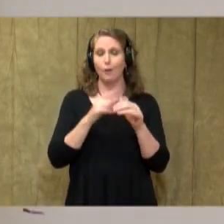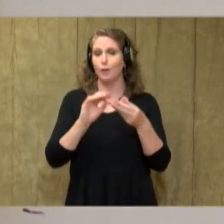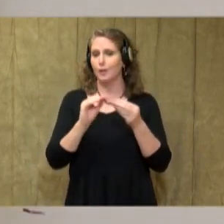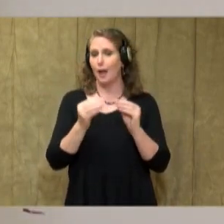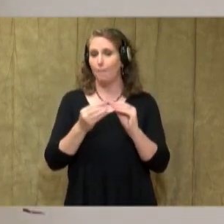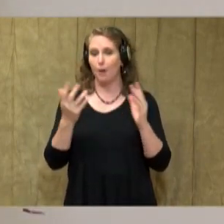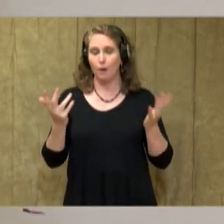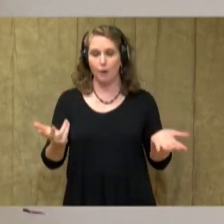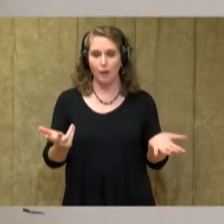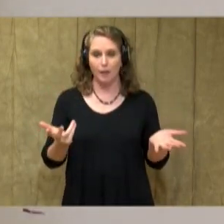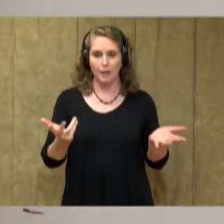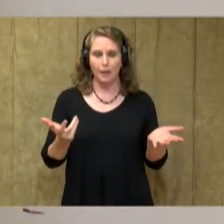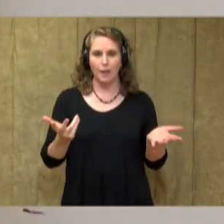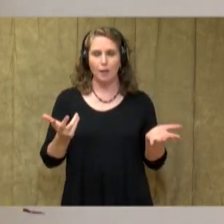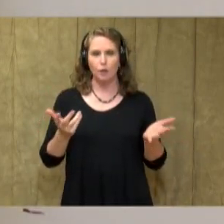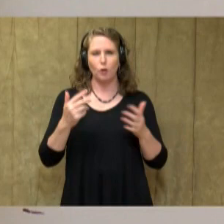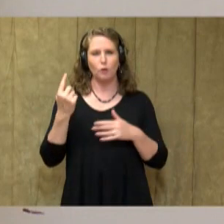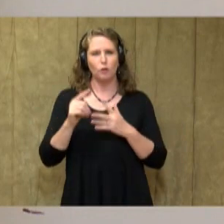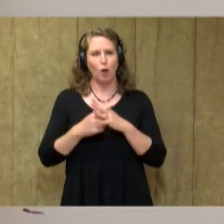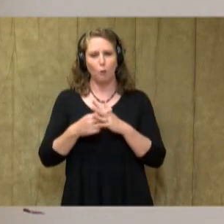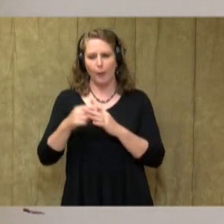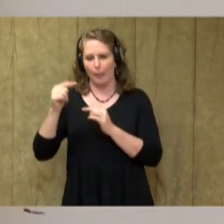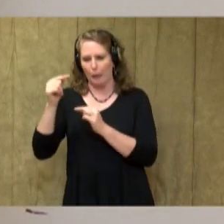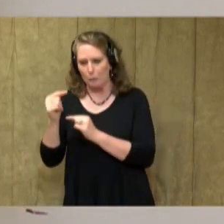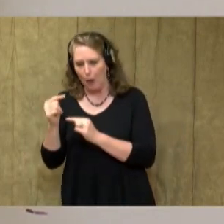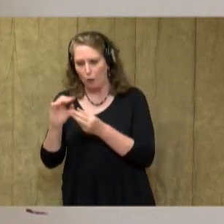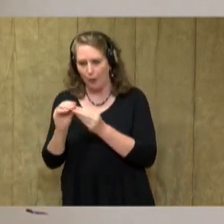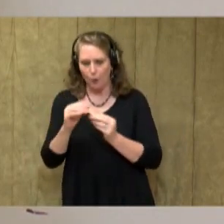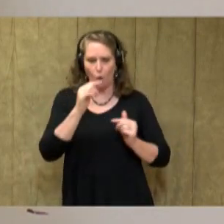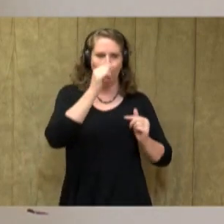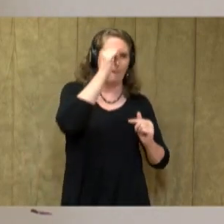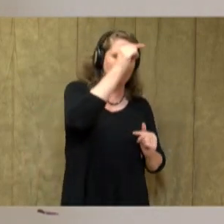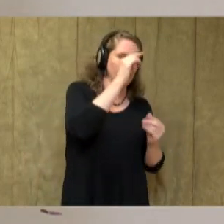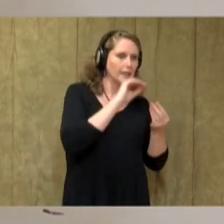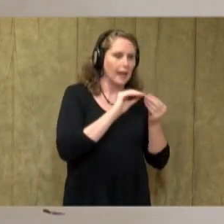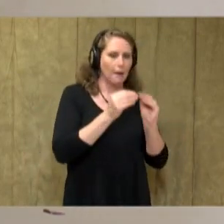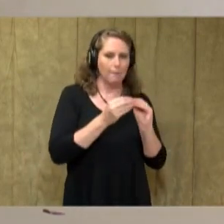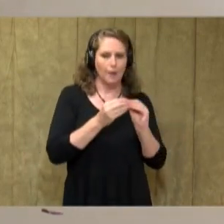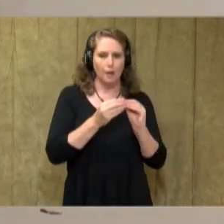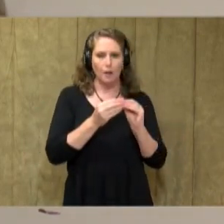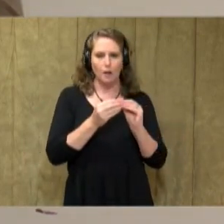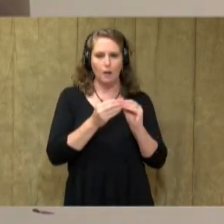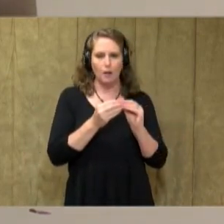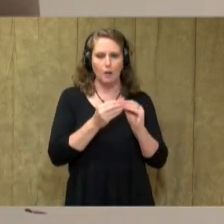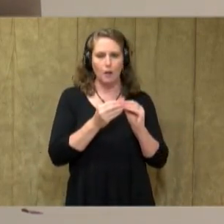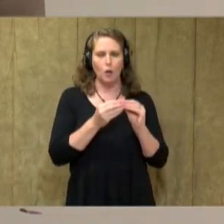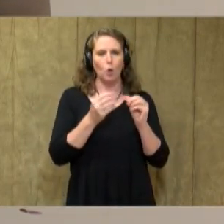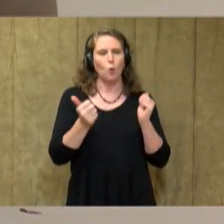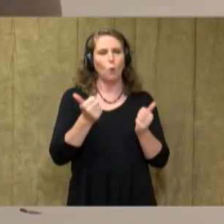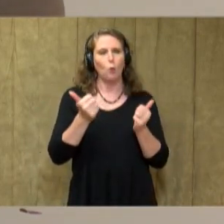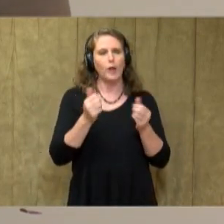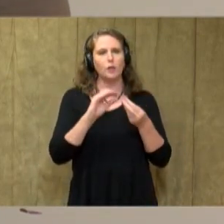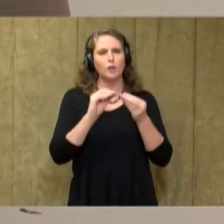it be our bigger number or would I build our smaller number? Which number am I taking away